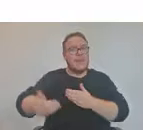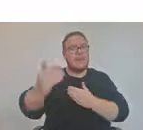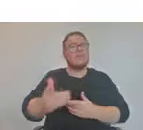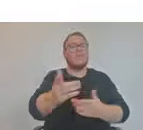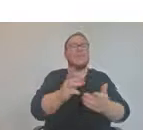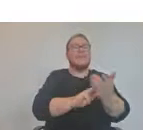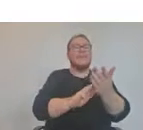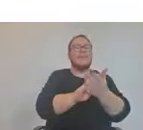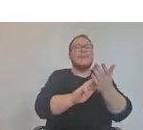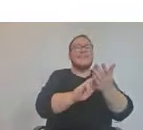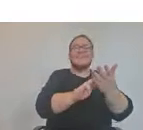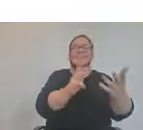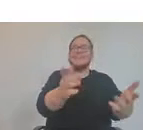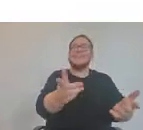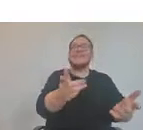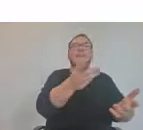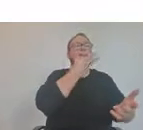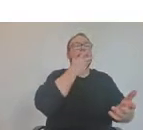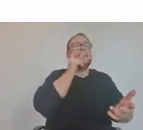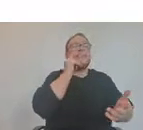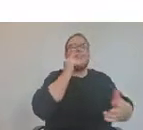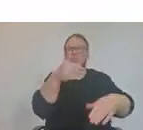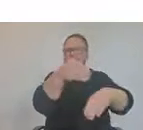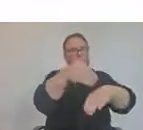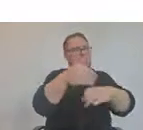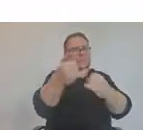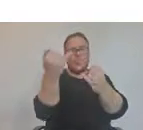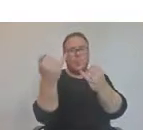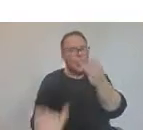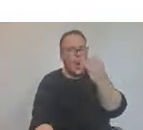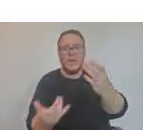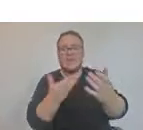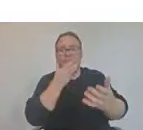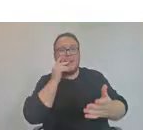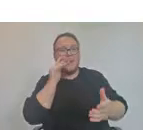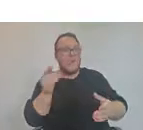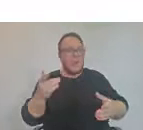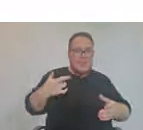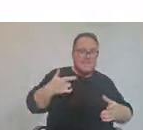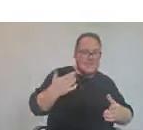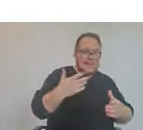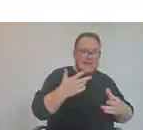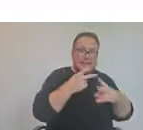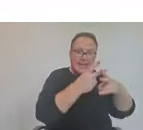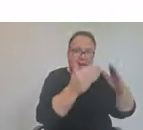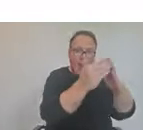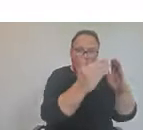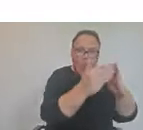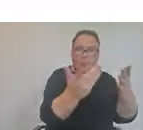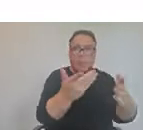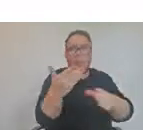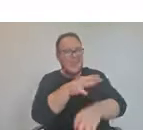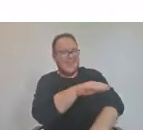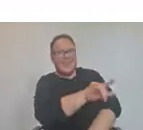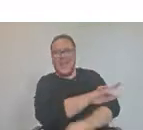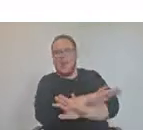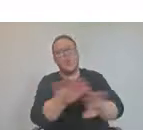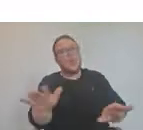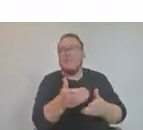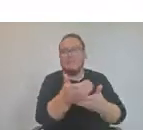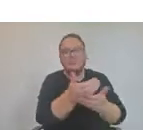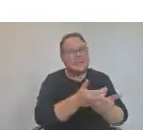worst during the beginnings of the pandemic, people living and working in care homes, were protected. And it's been